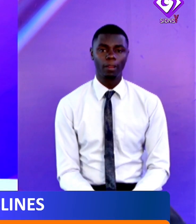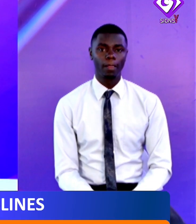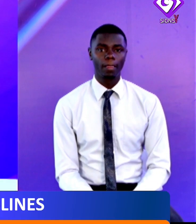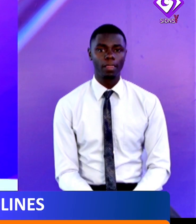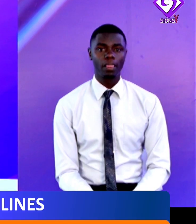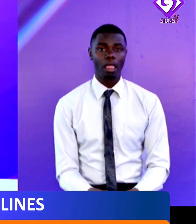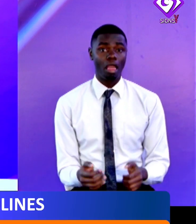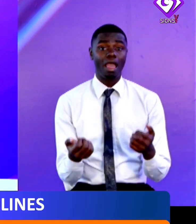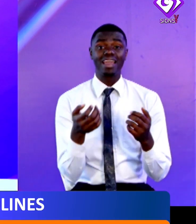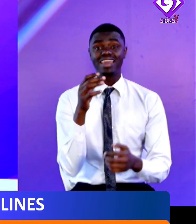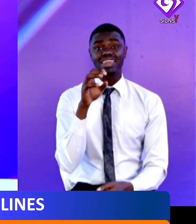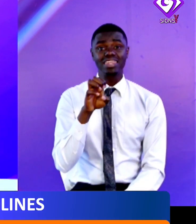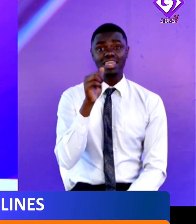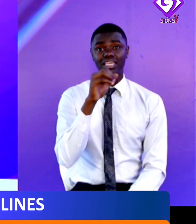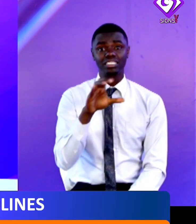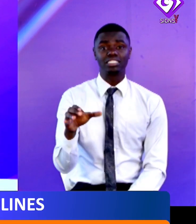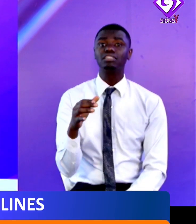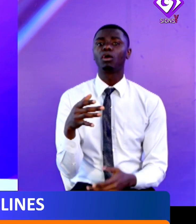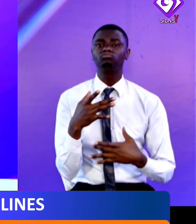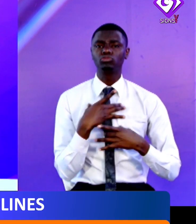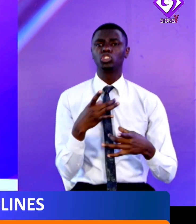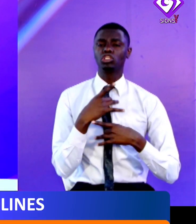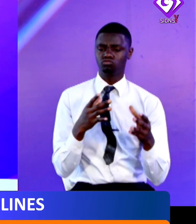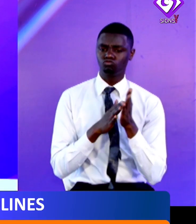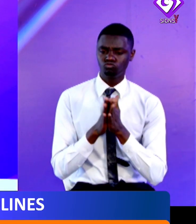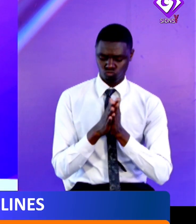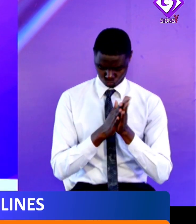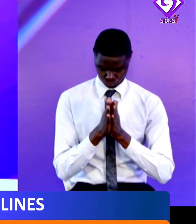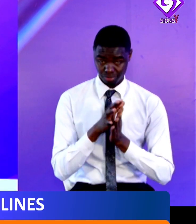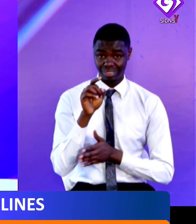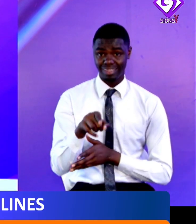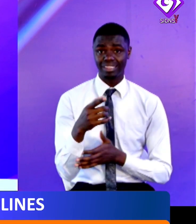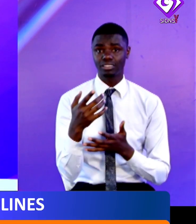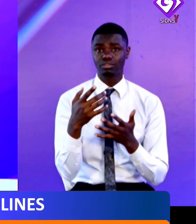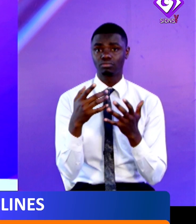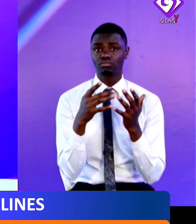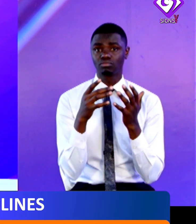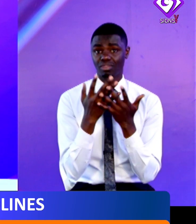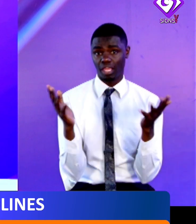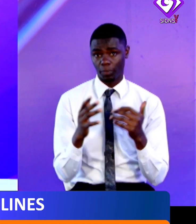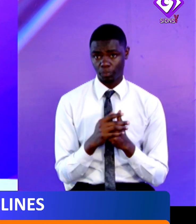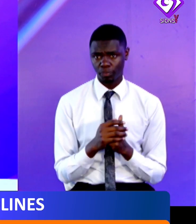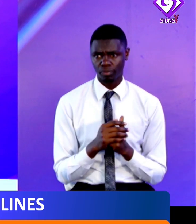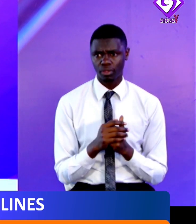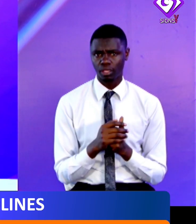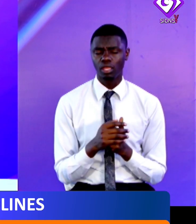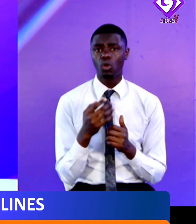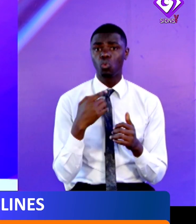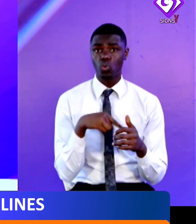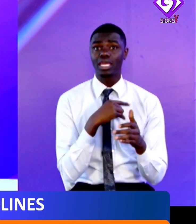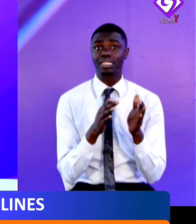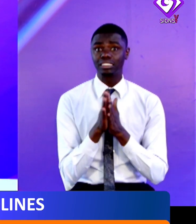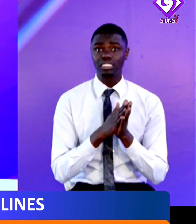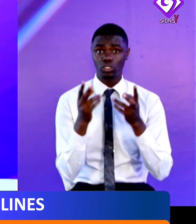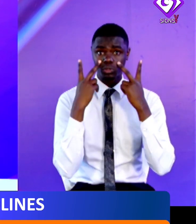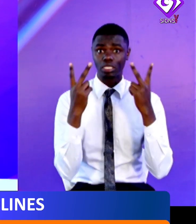read before that the EACC are now taking interest on these particular allegations. And these, we're really interested to see how this will